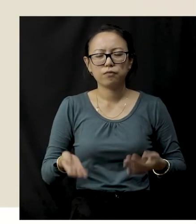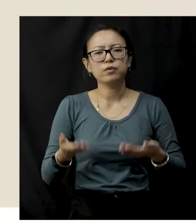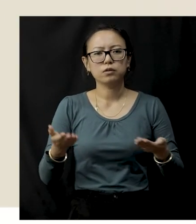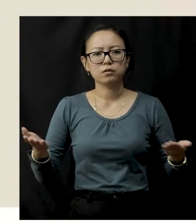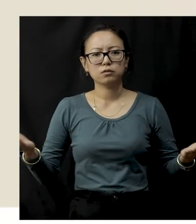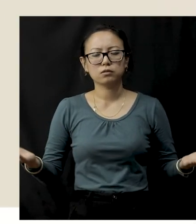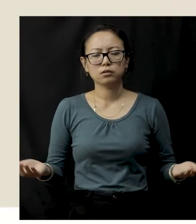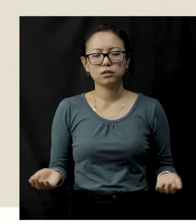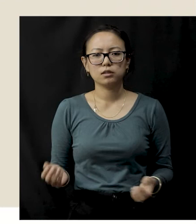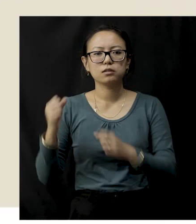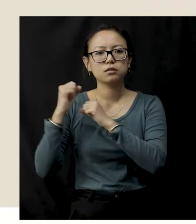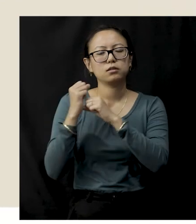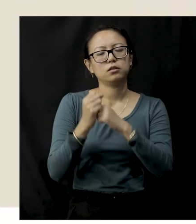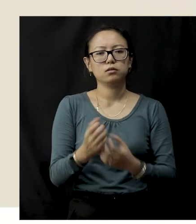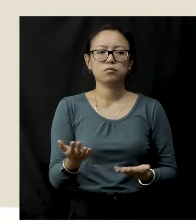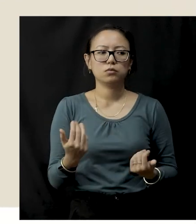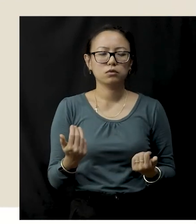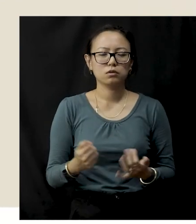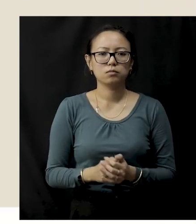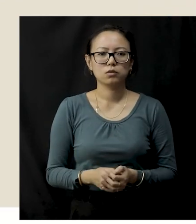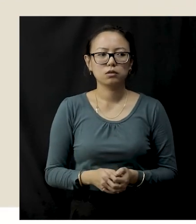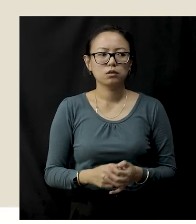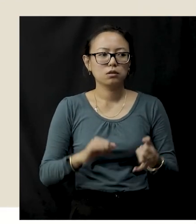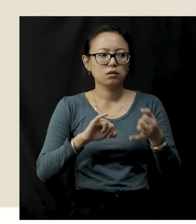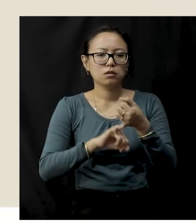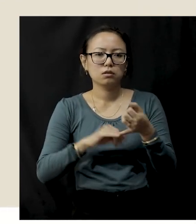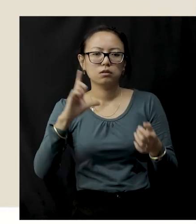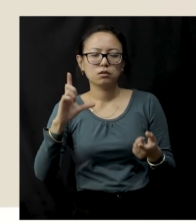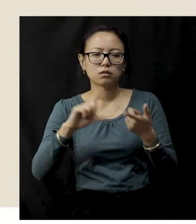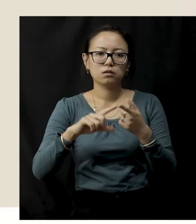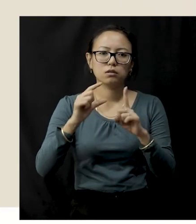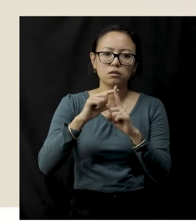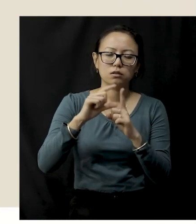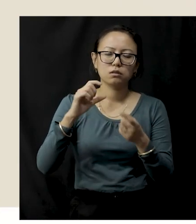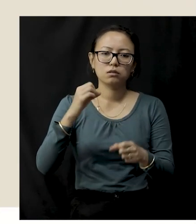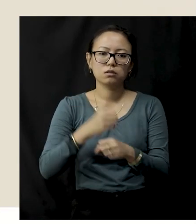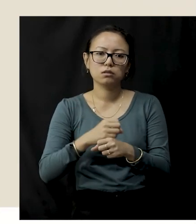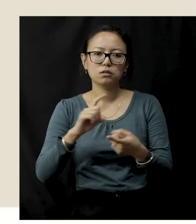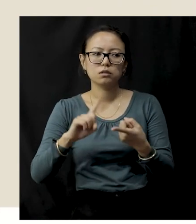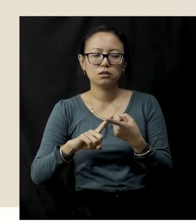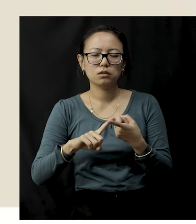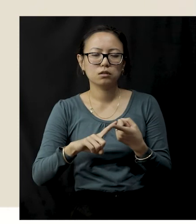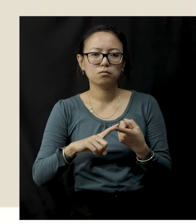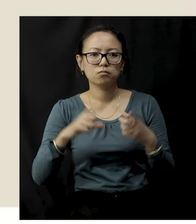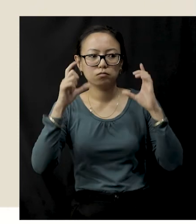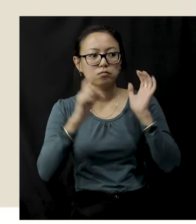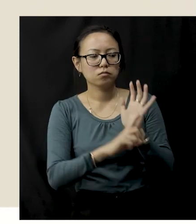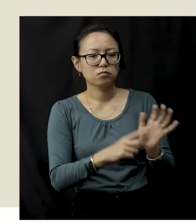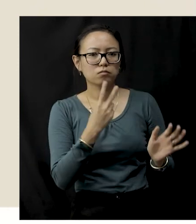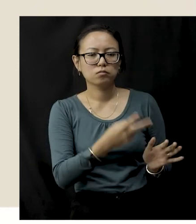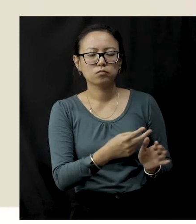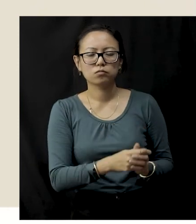sledge. This sledge you will find in some places like cold places where there are snows,